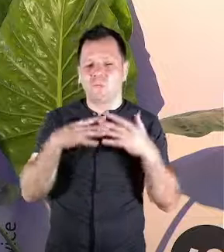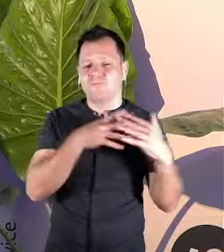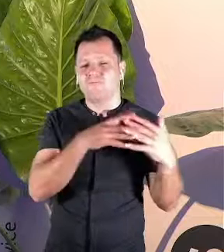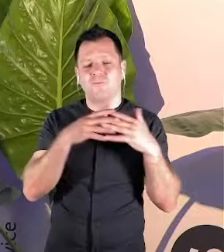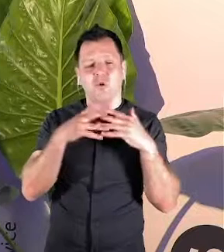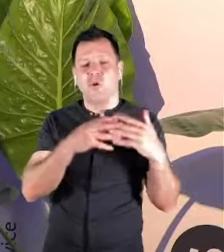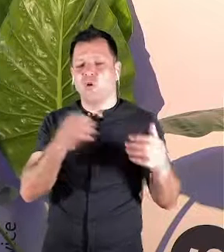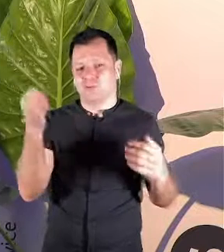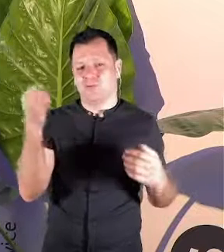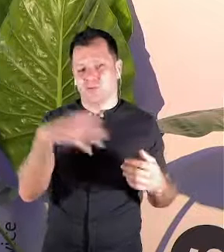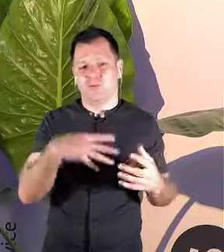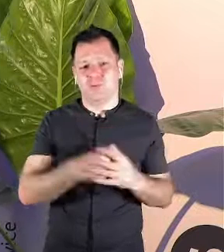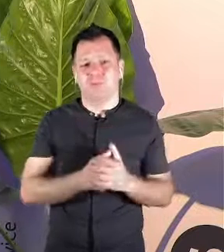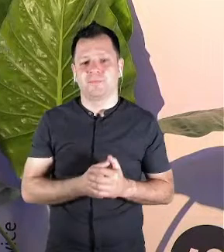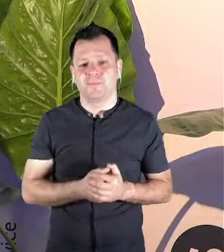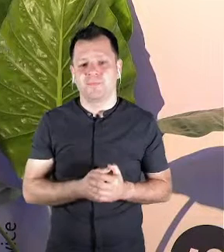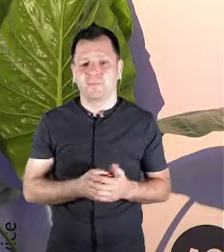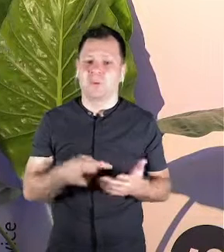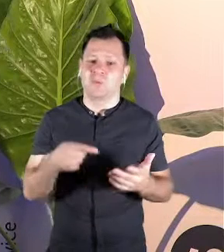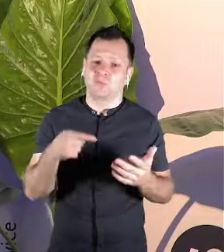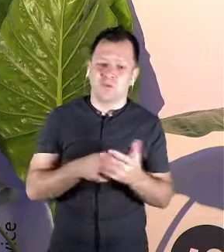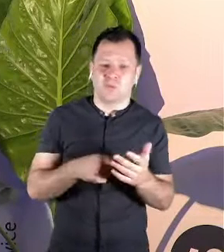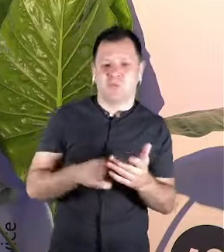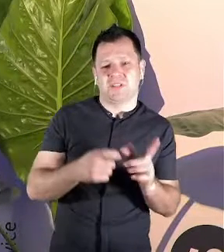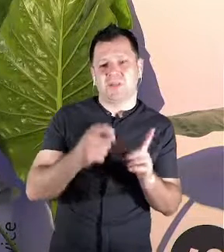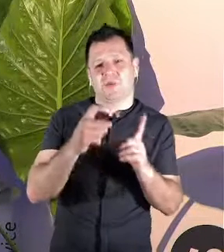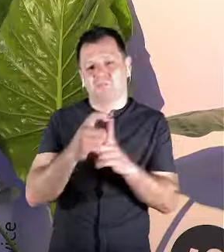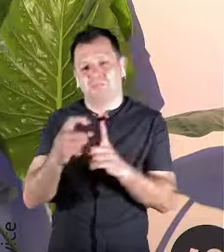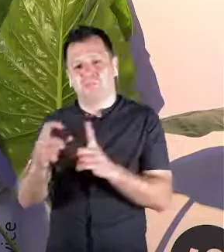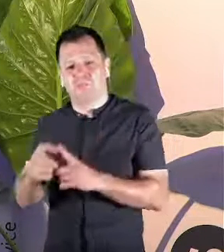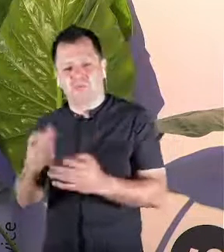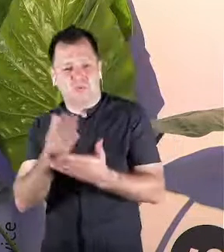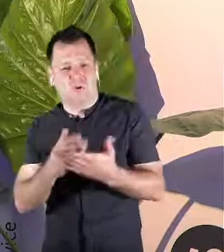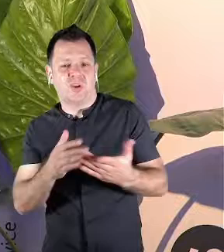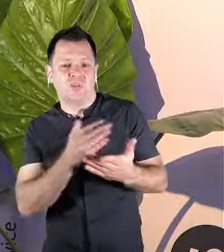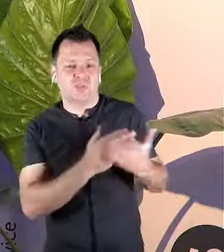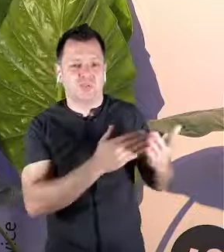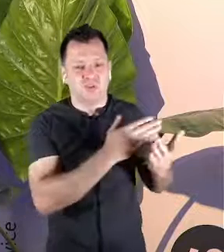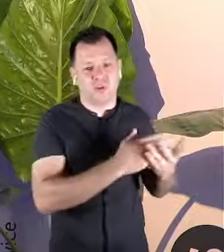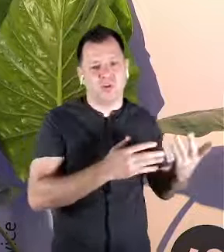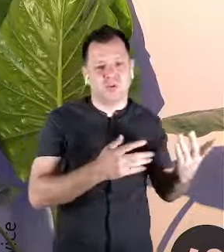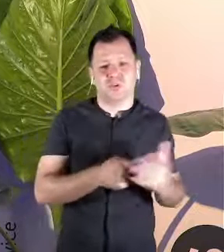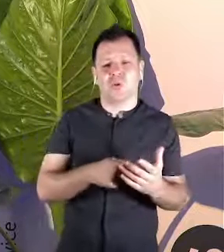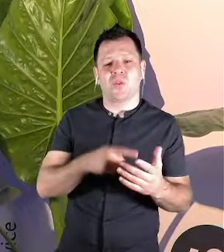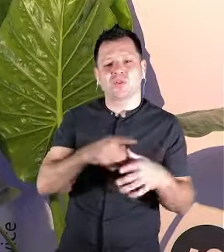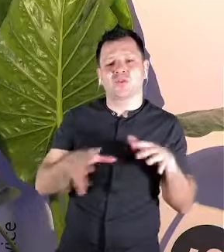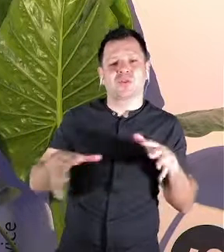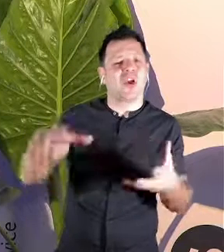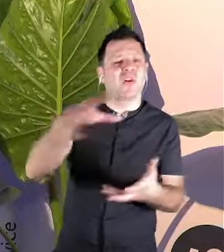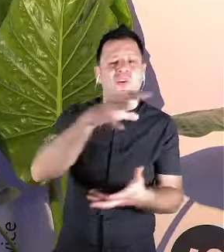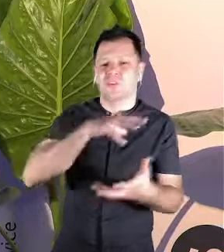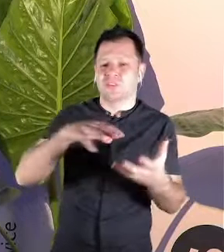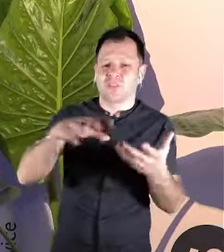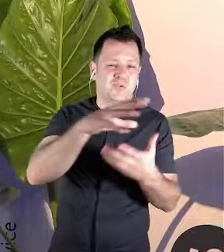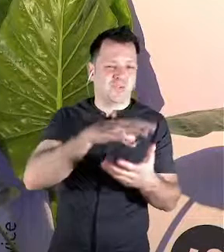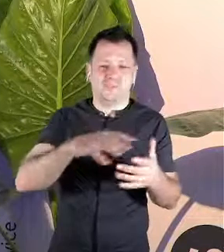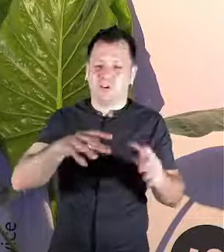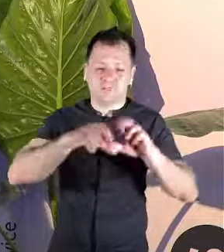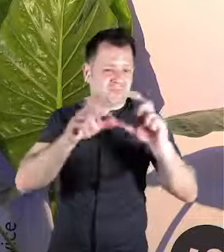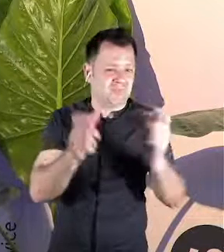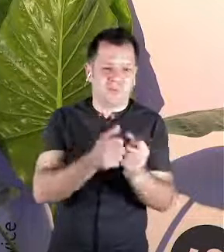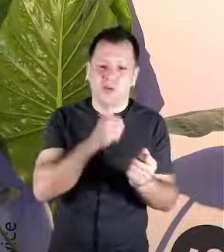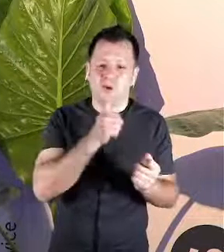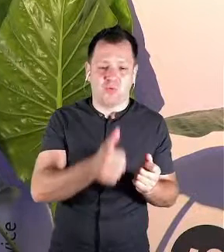that happens all over the world, all over the Europe, unfortunately. Yes. So I think that this is like